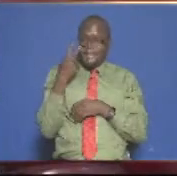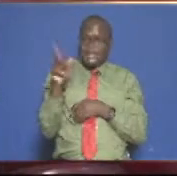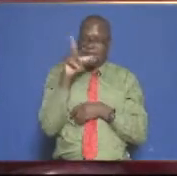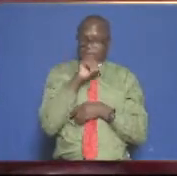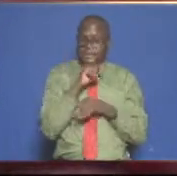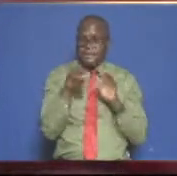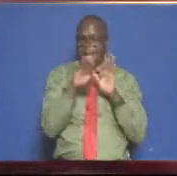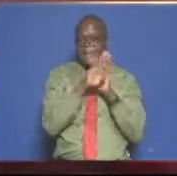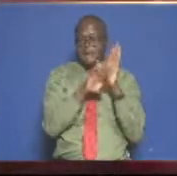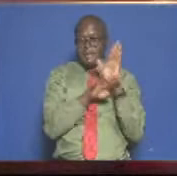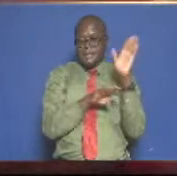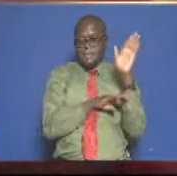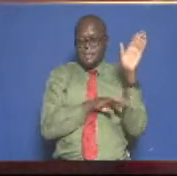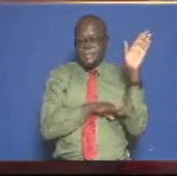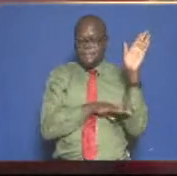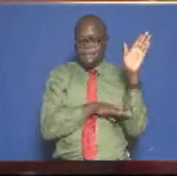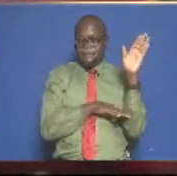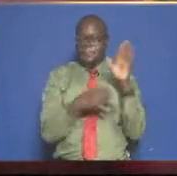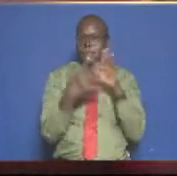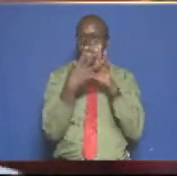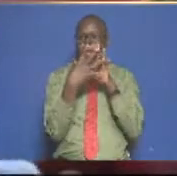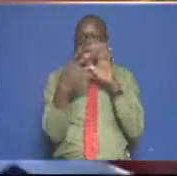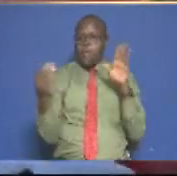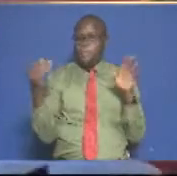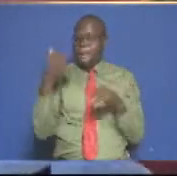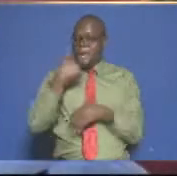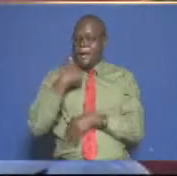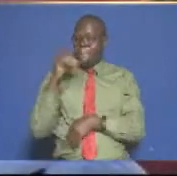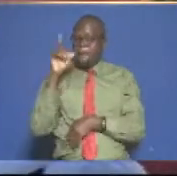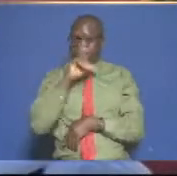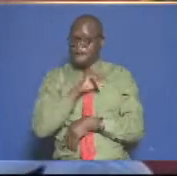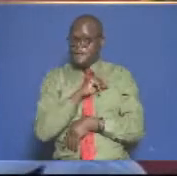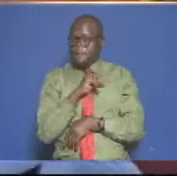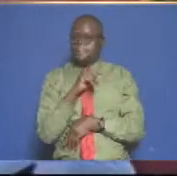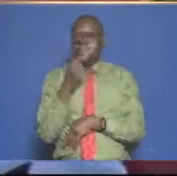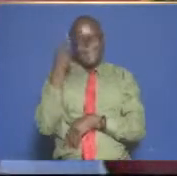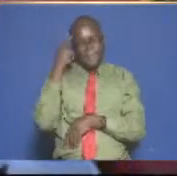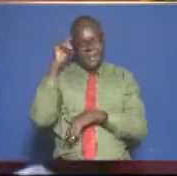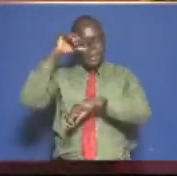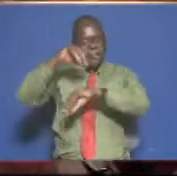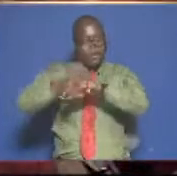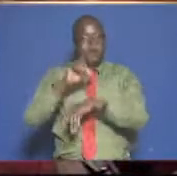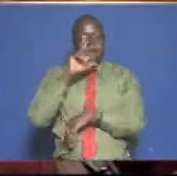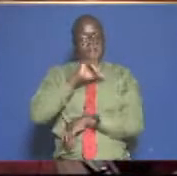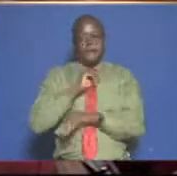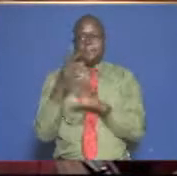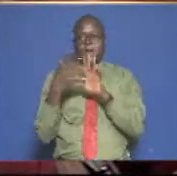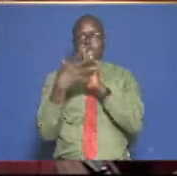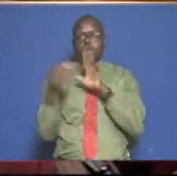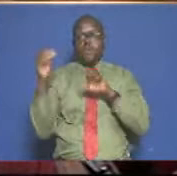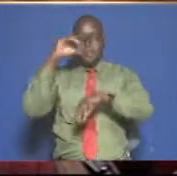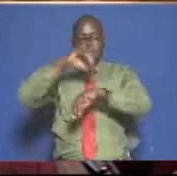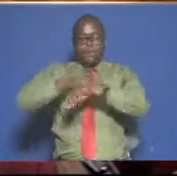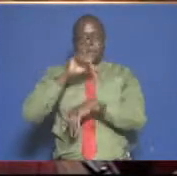Have you a copy of the statement? Yes, I think he has gotten a copy of the statement. Oh, you have a copy? Yes.